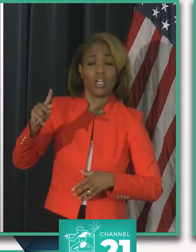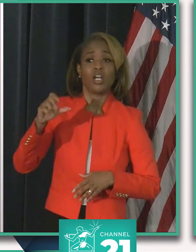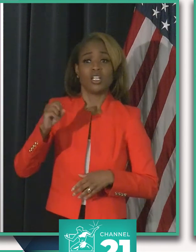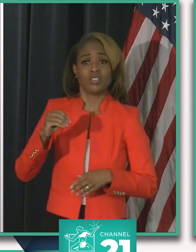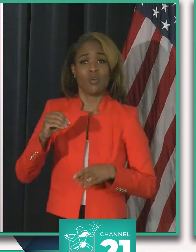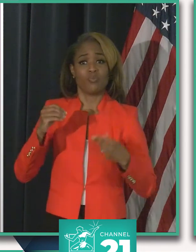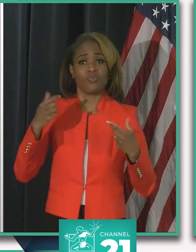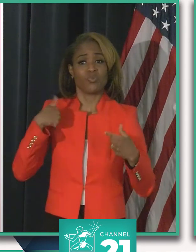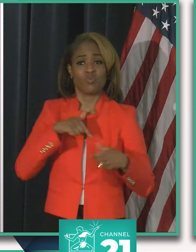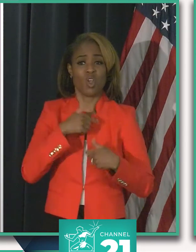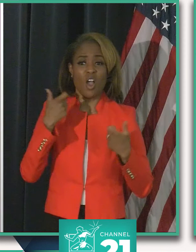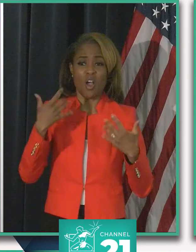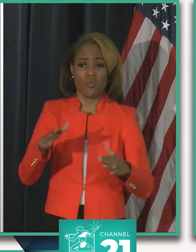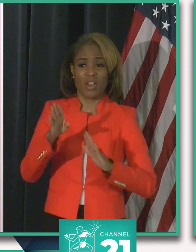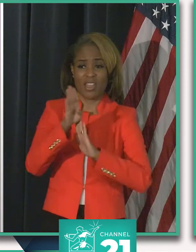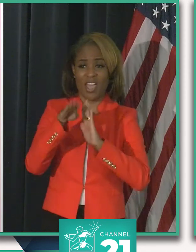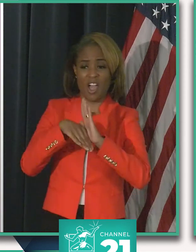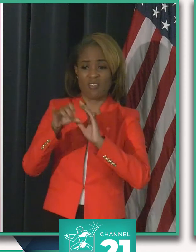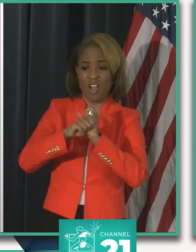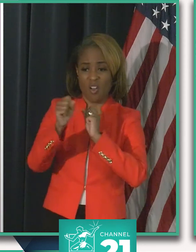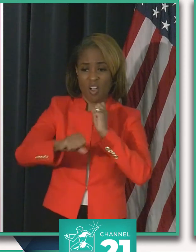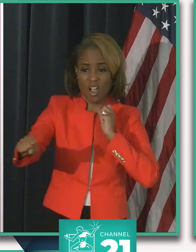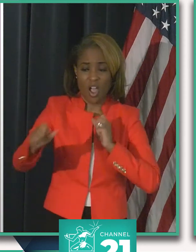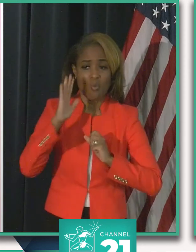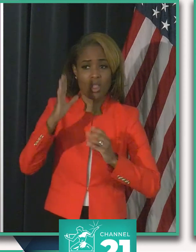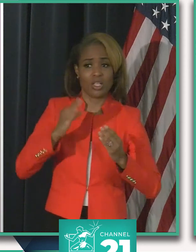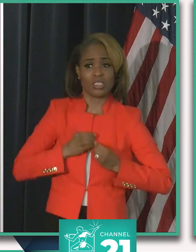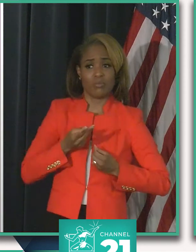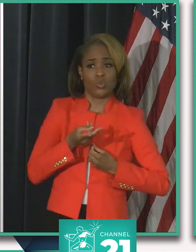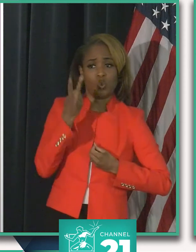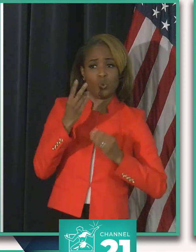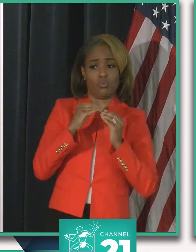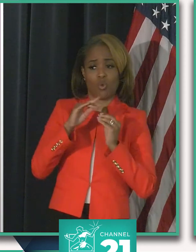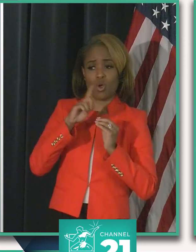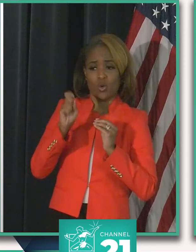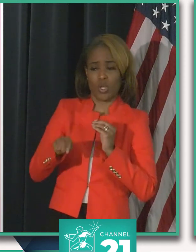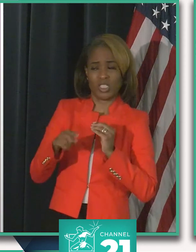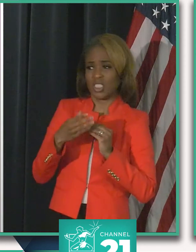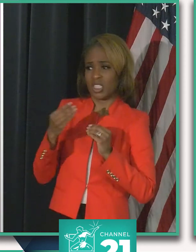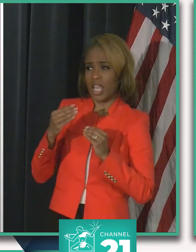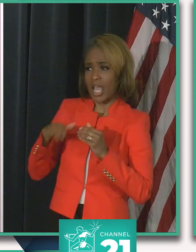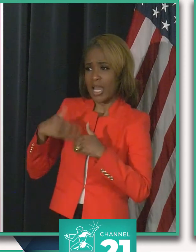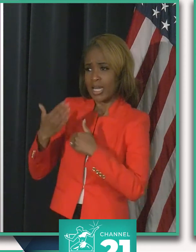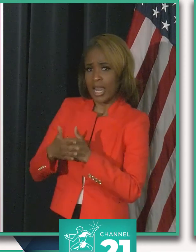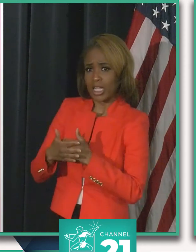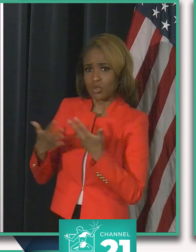hour over. I'll take two more questions tonight. And then when is the next one of these?